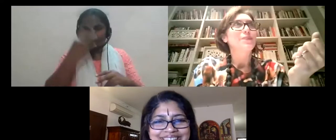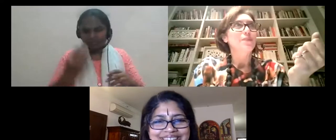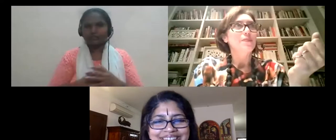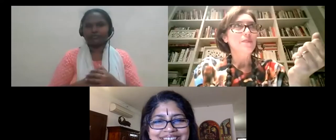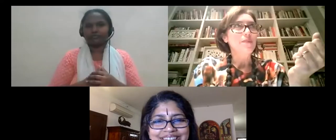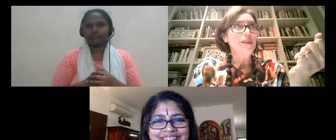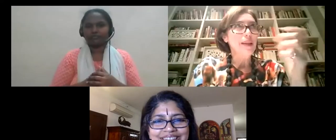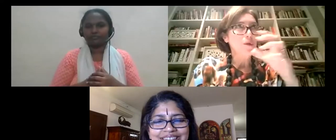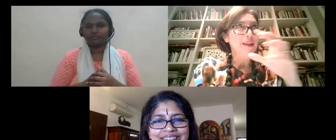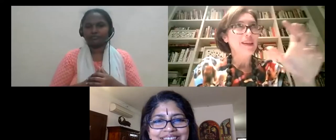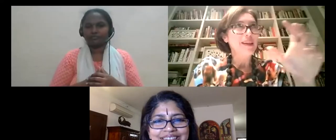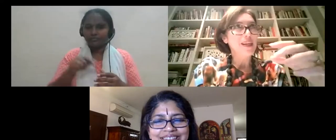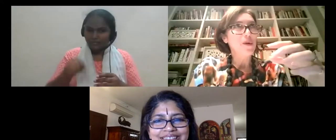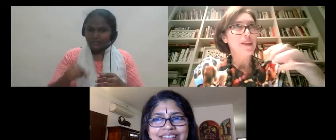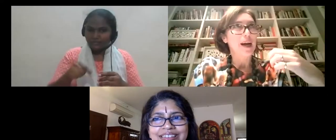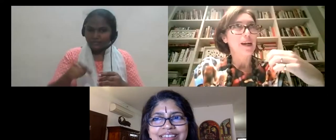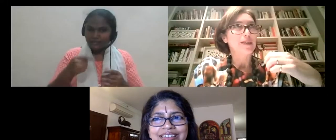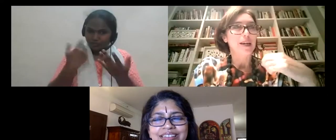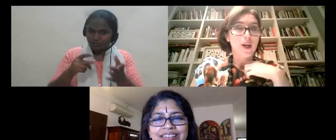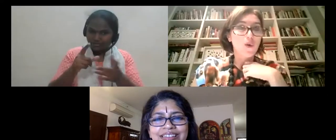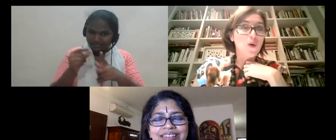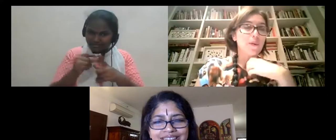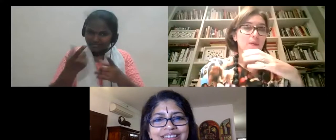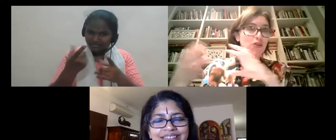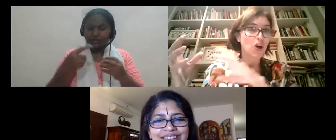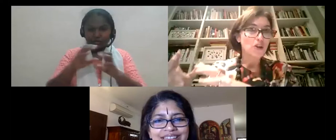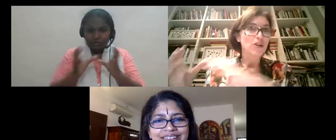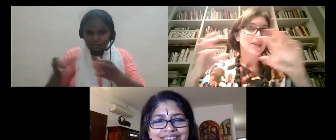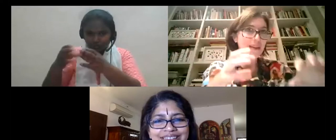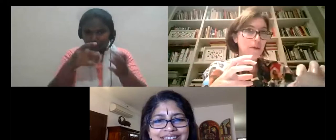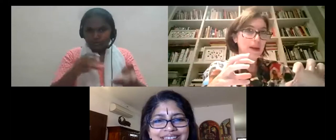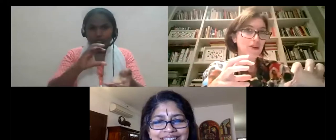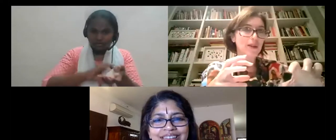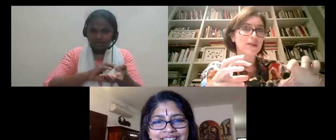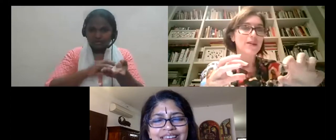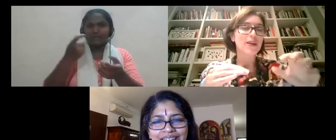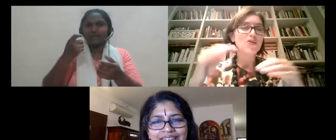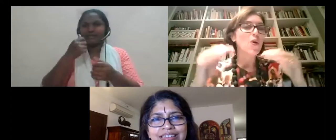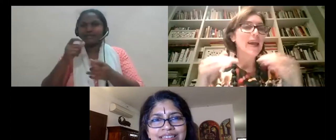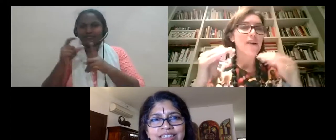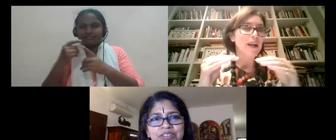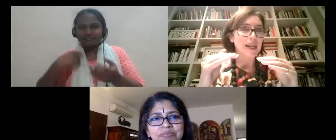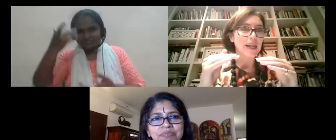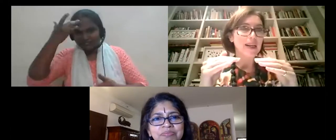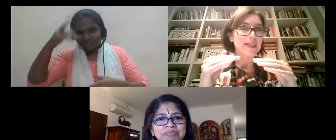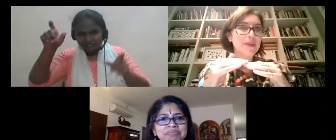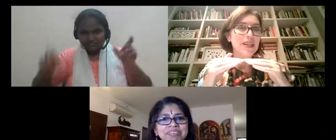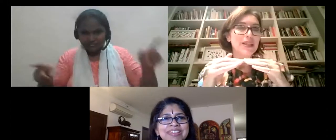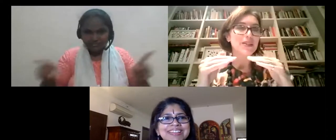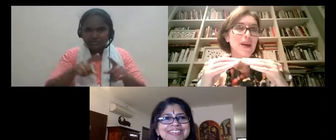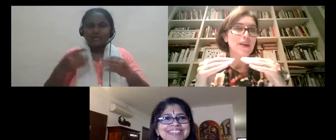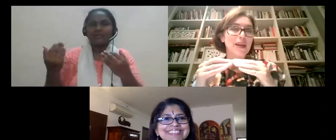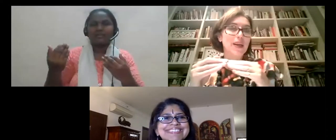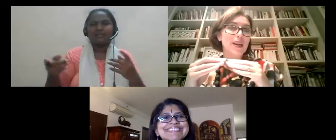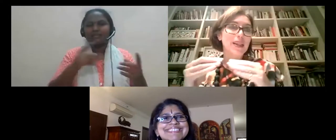is that when they deal with art as a group, the doctors and the patients, there's no hierarchy. And something that